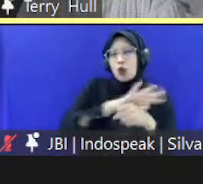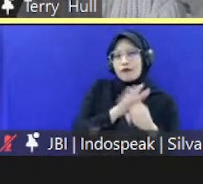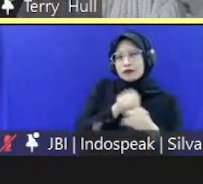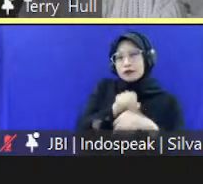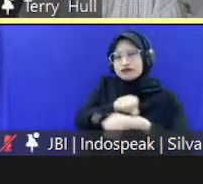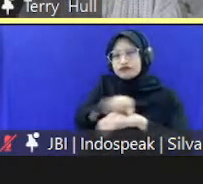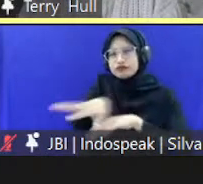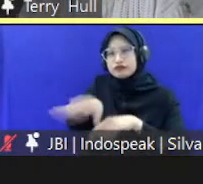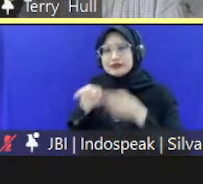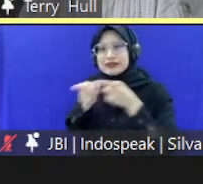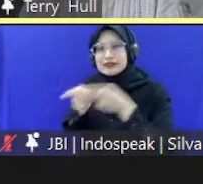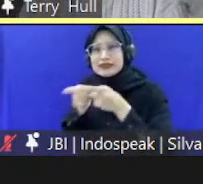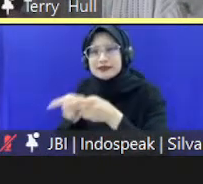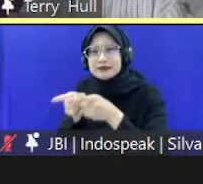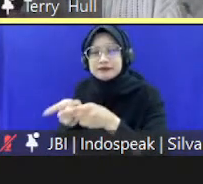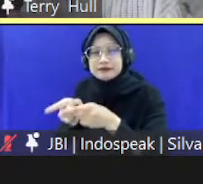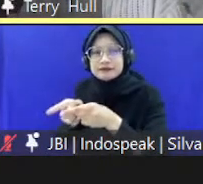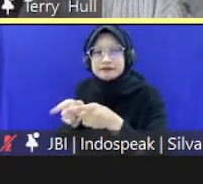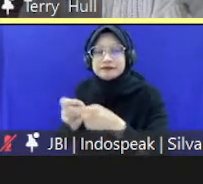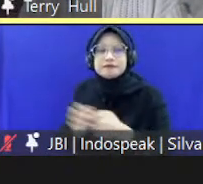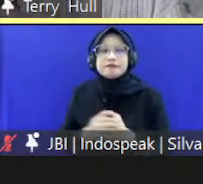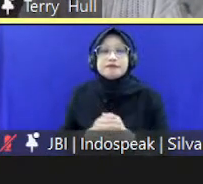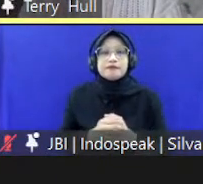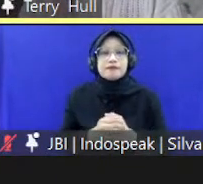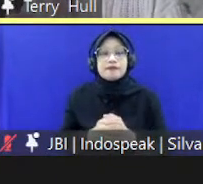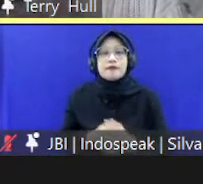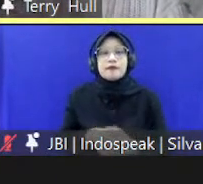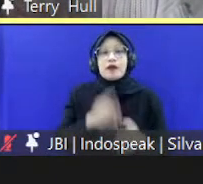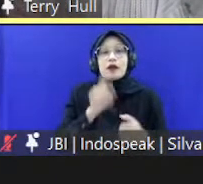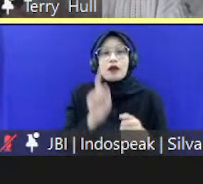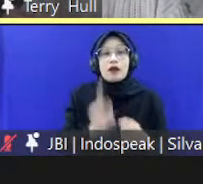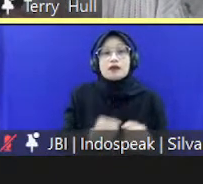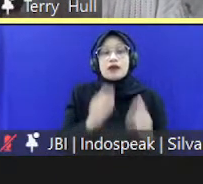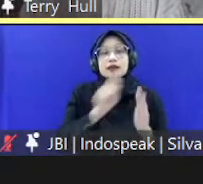BPS biggest data collection of